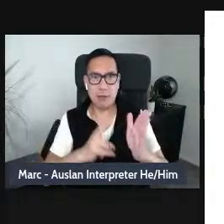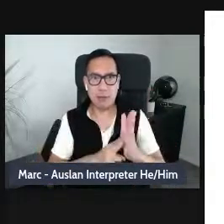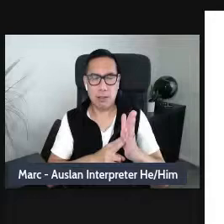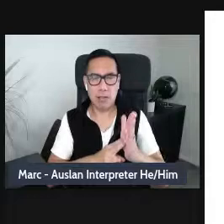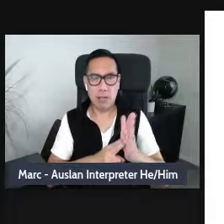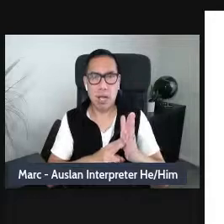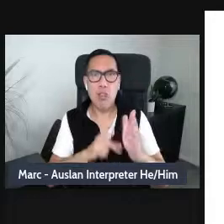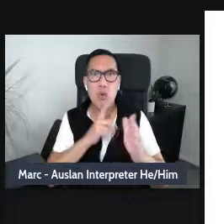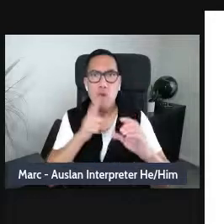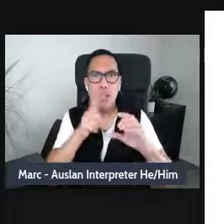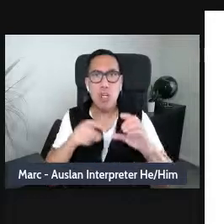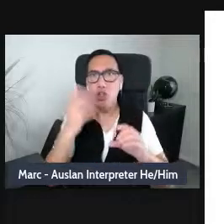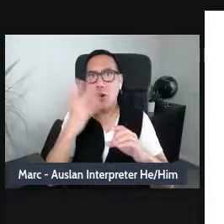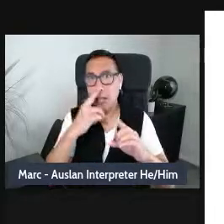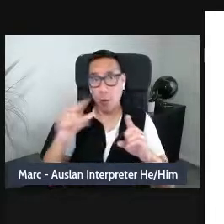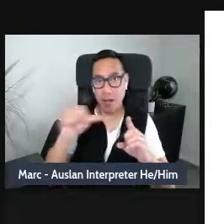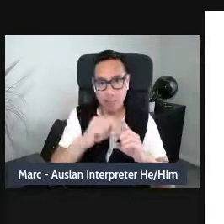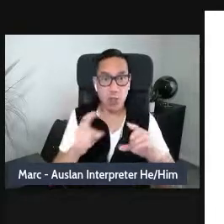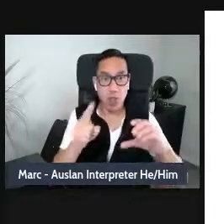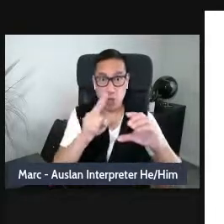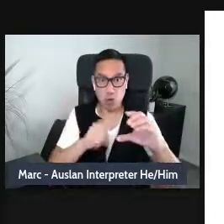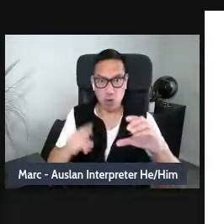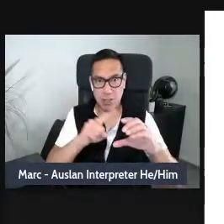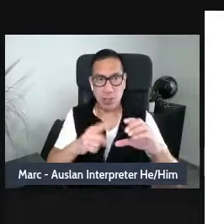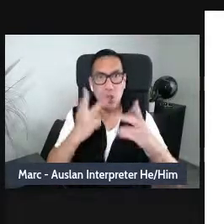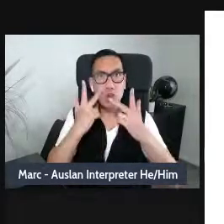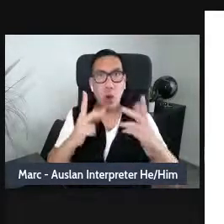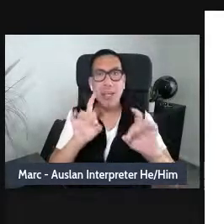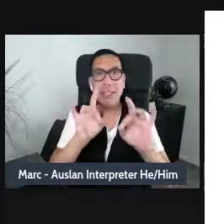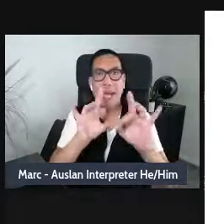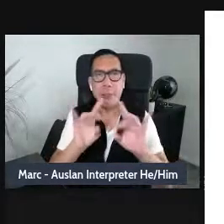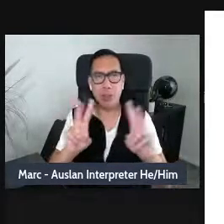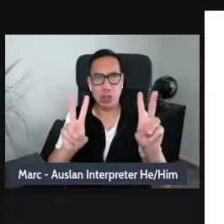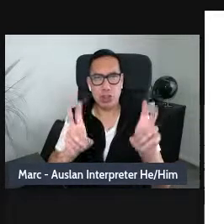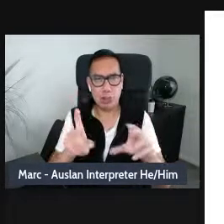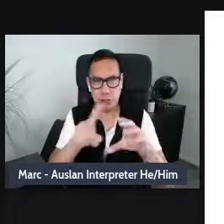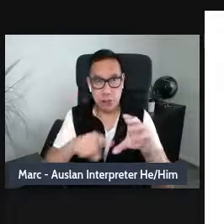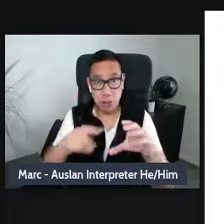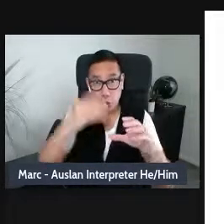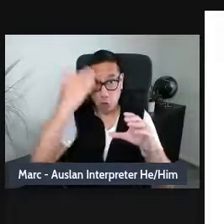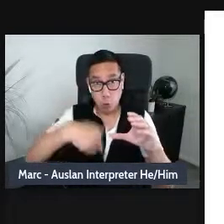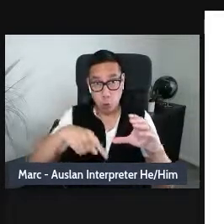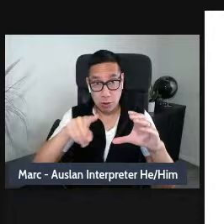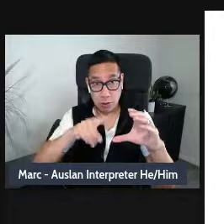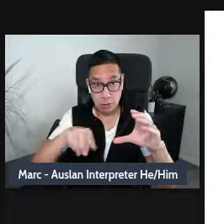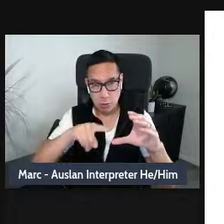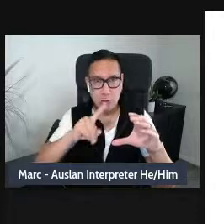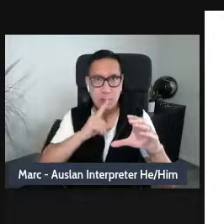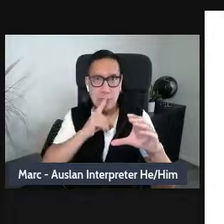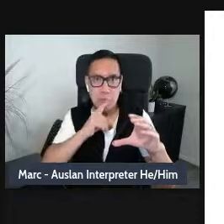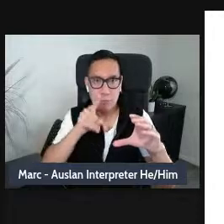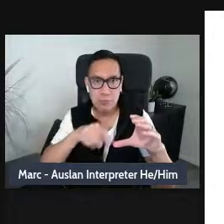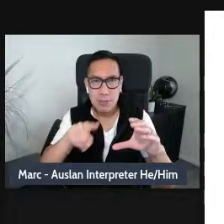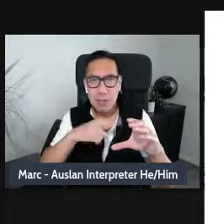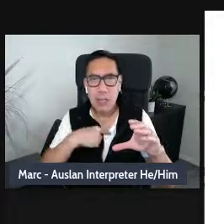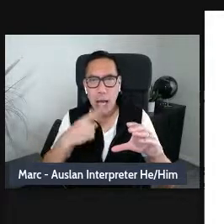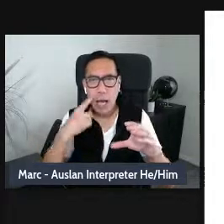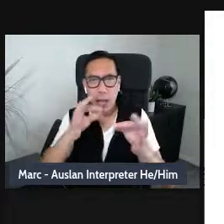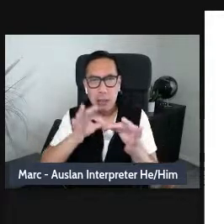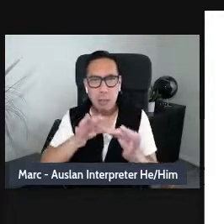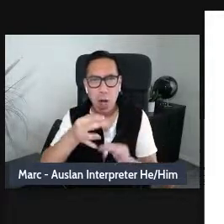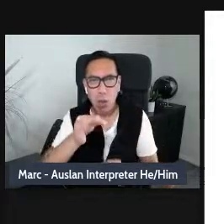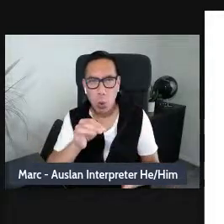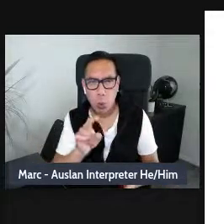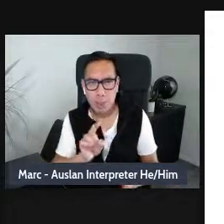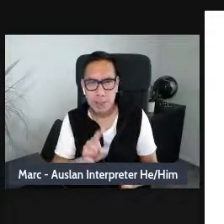Yep, showing an area of damage. So that's a stroke. And so we did some spinal taps on these patients. So we